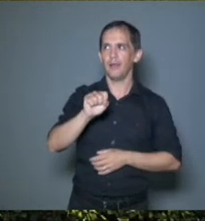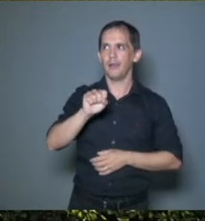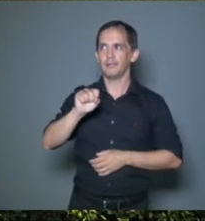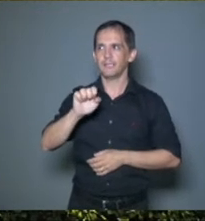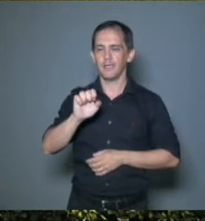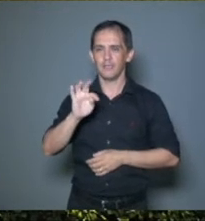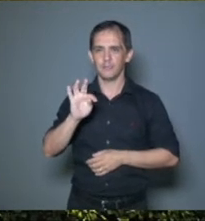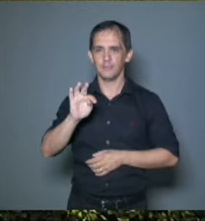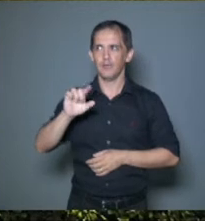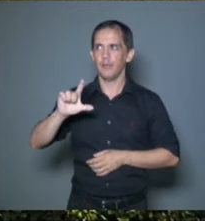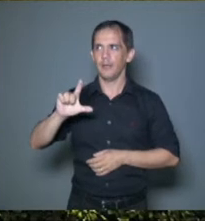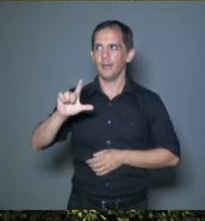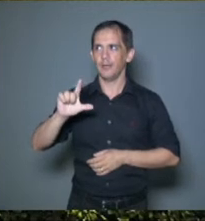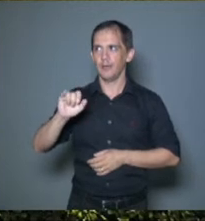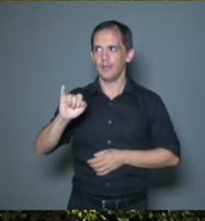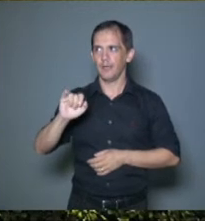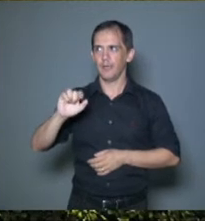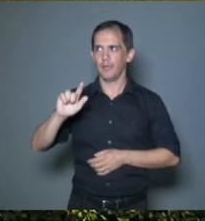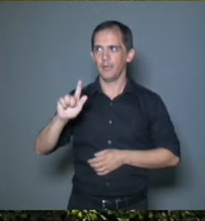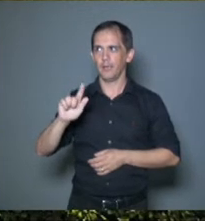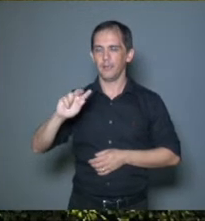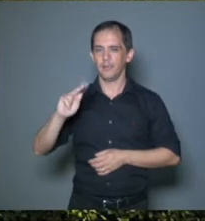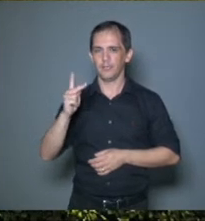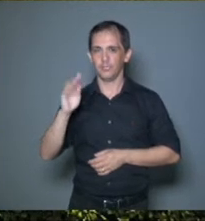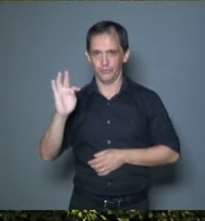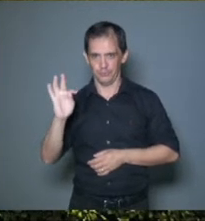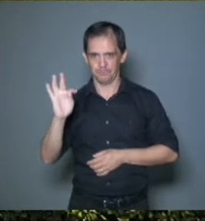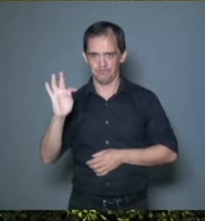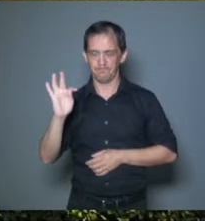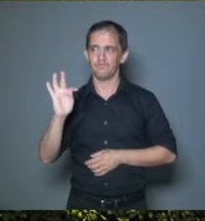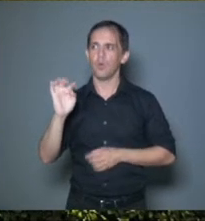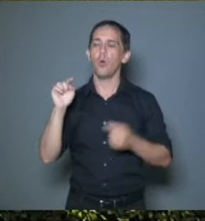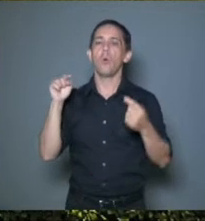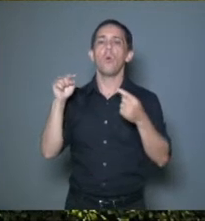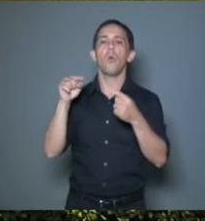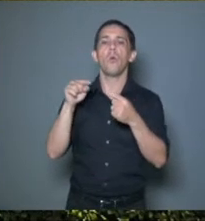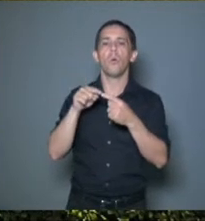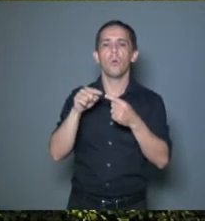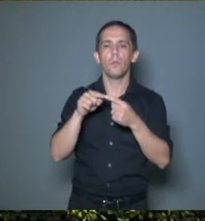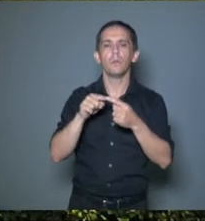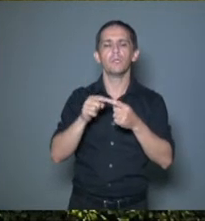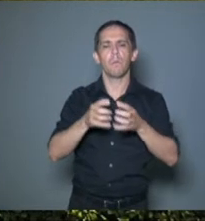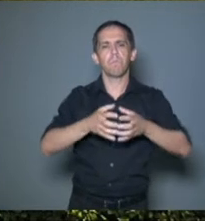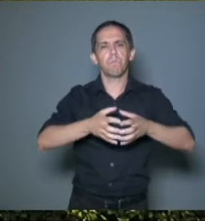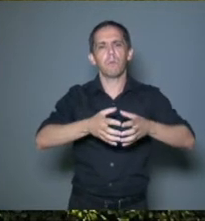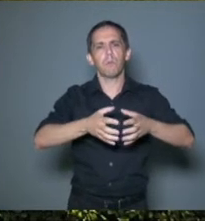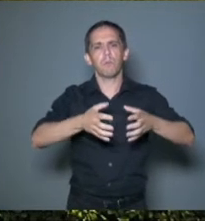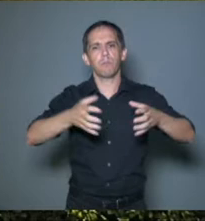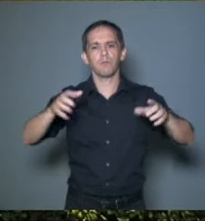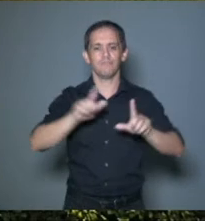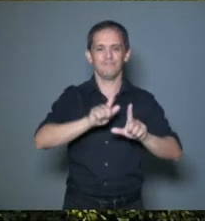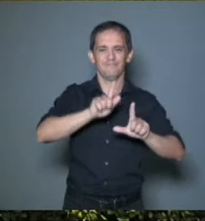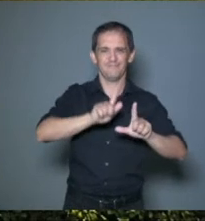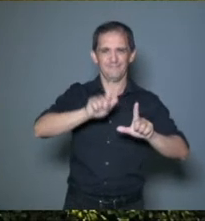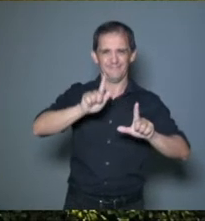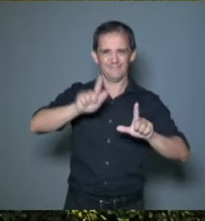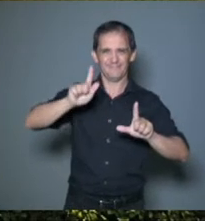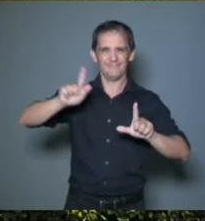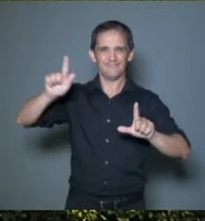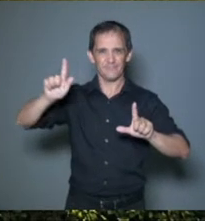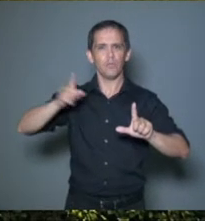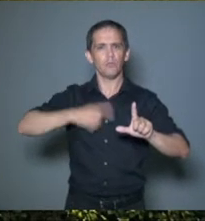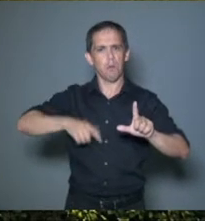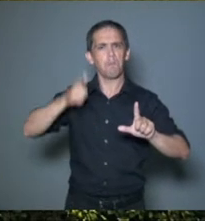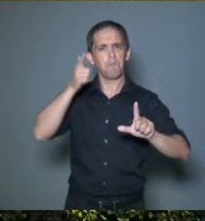our presentation, the asset-light growth, we have managed to deliver that growth, and the graph speaks